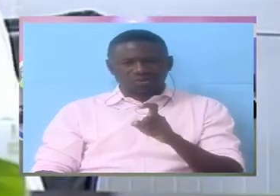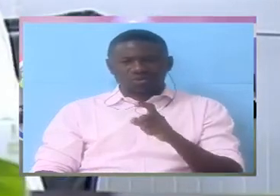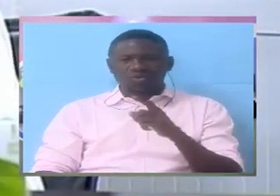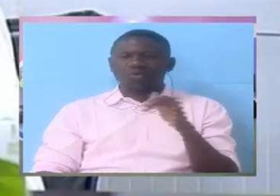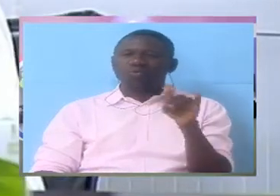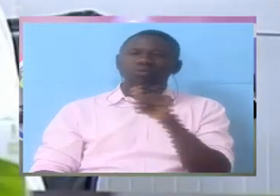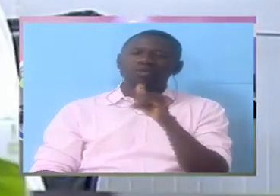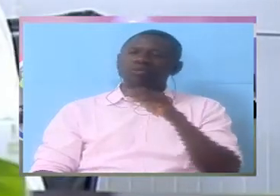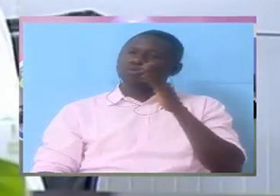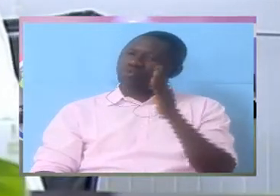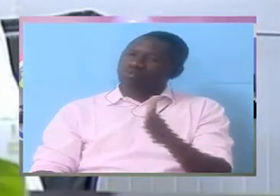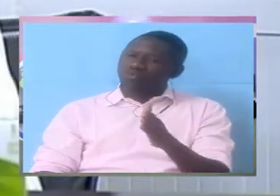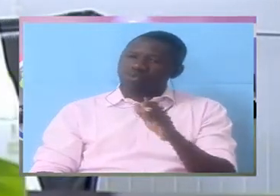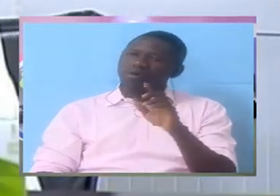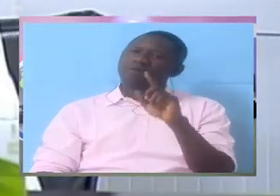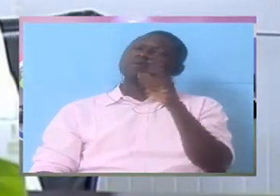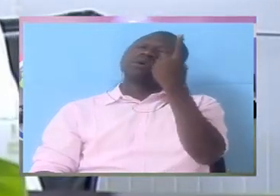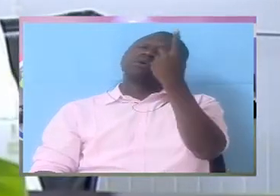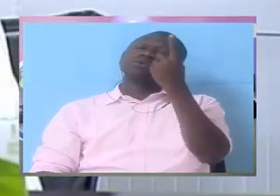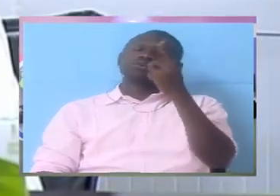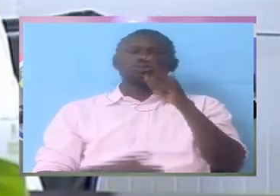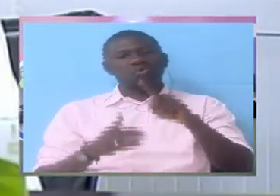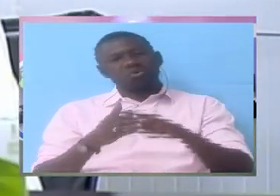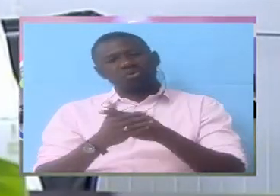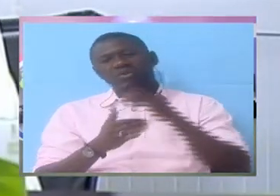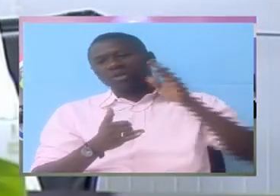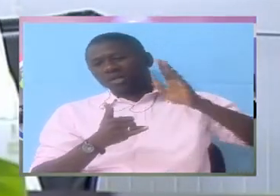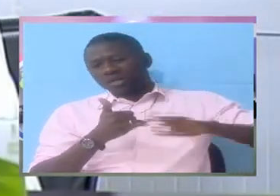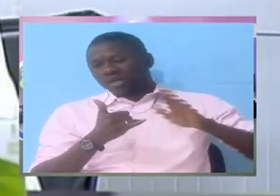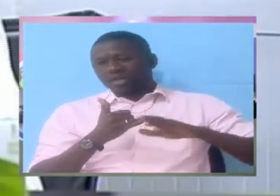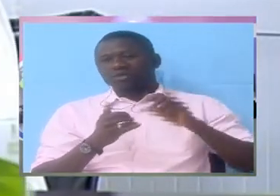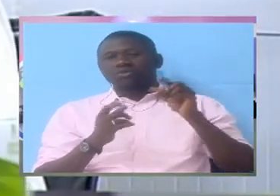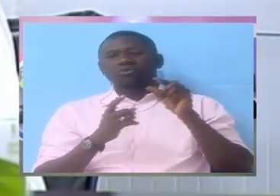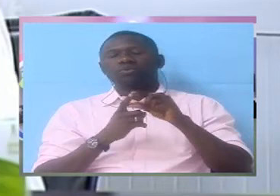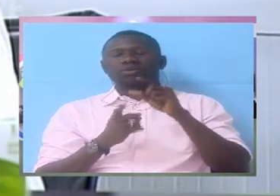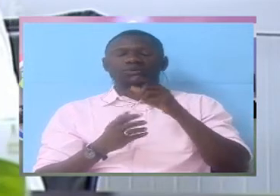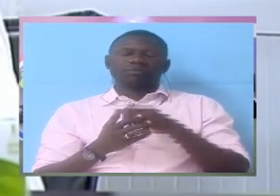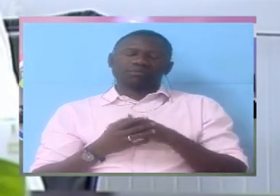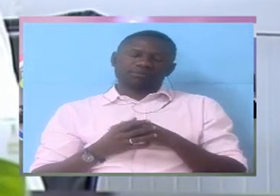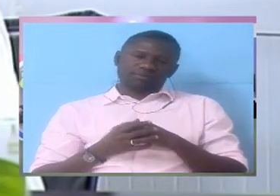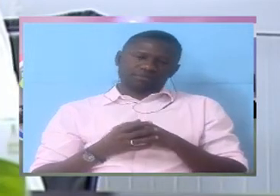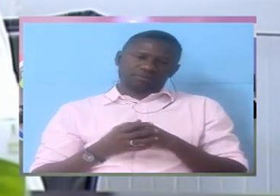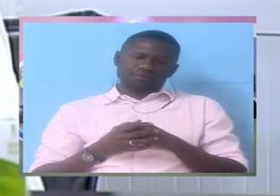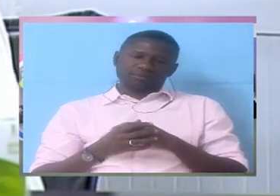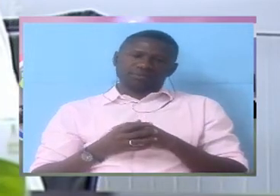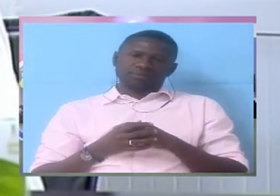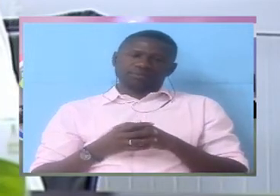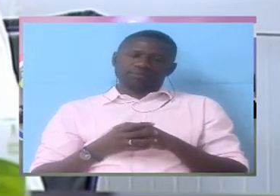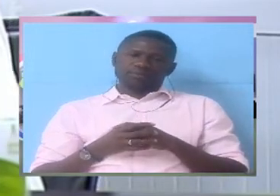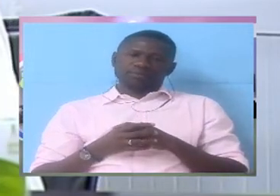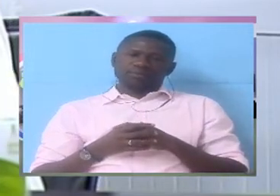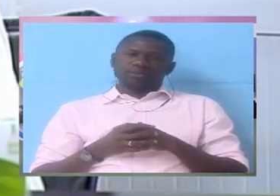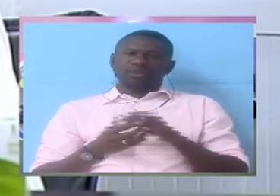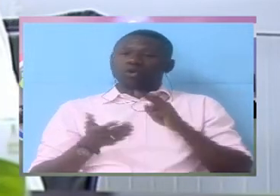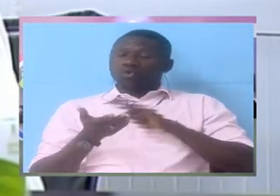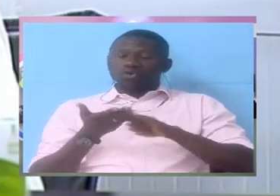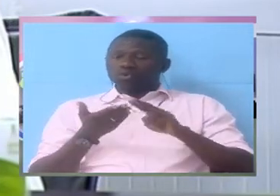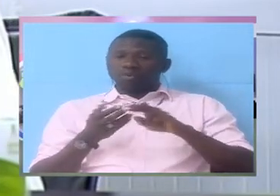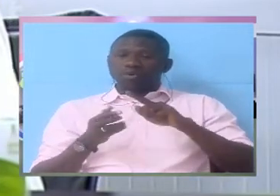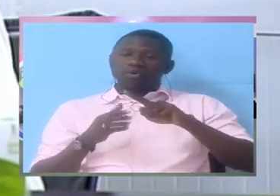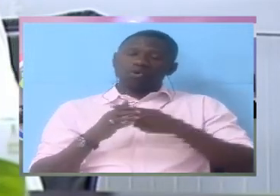happened? Normal or never happened? Normal or never happened? Was it